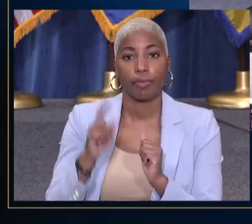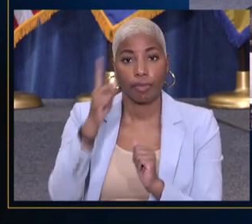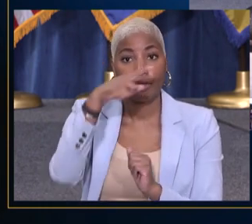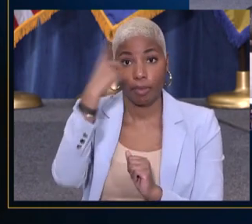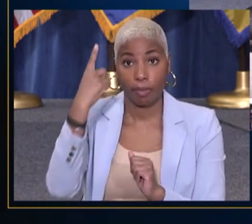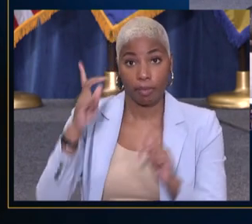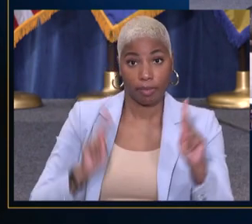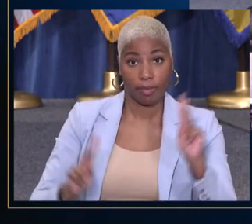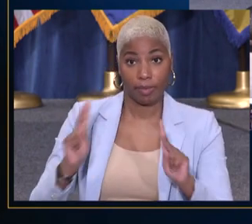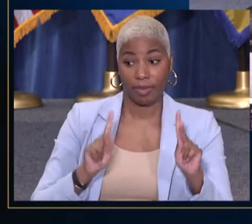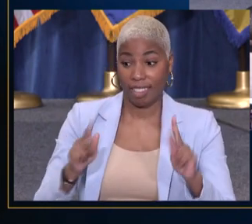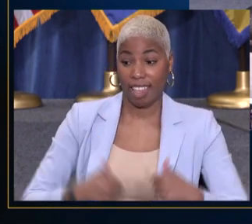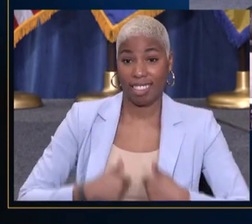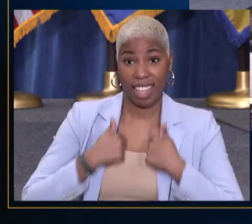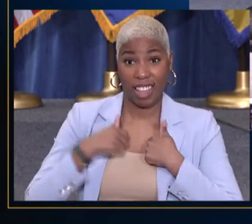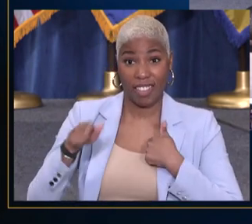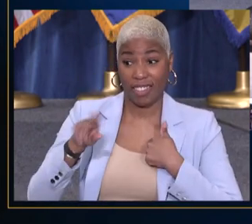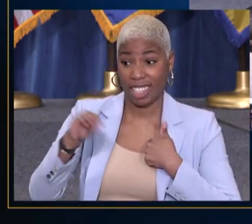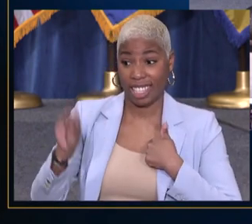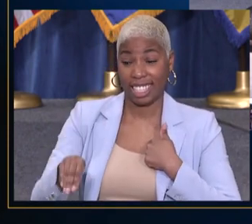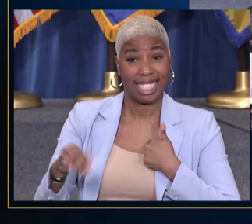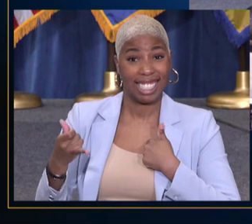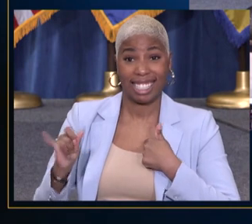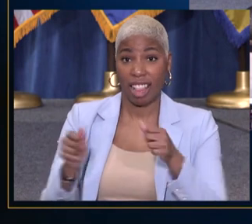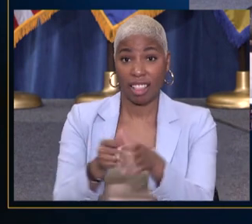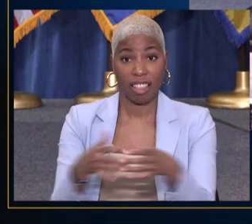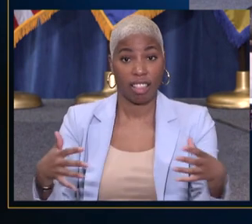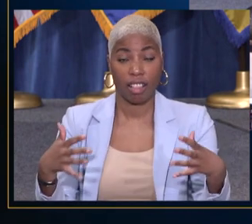Americans live, they still have not expanded